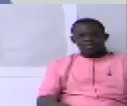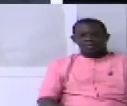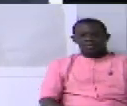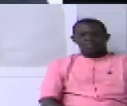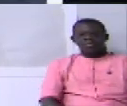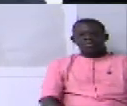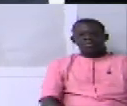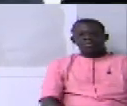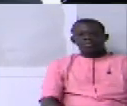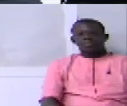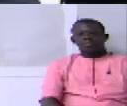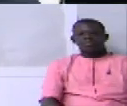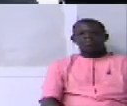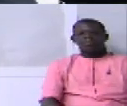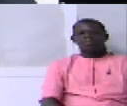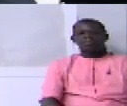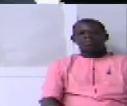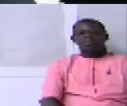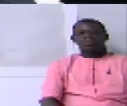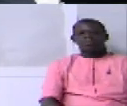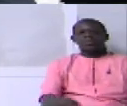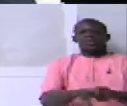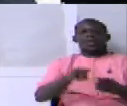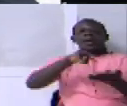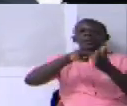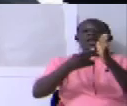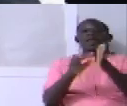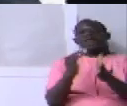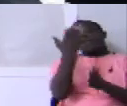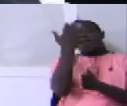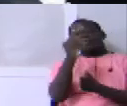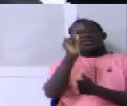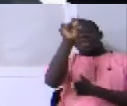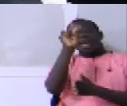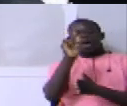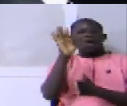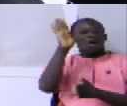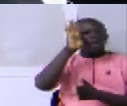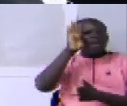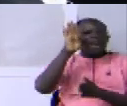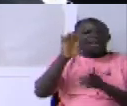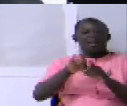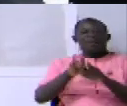And it is still referred to as some five-star hotel.